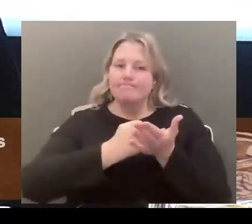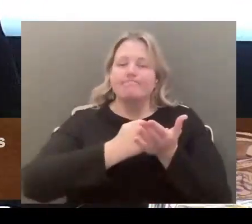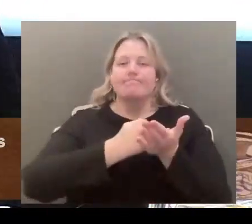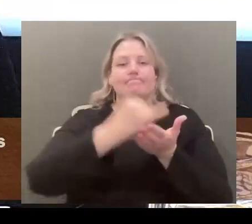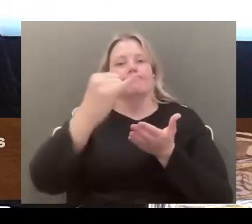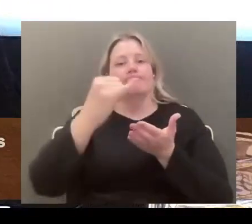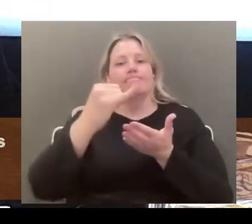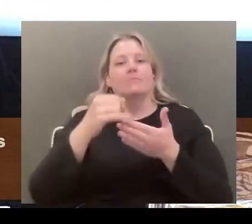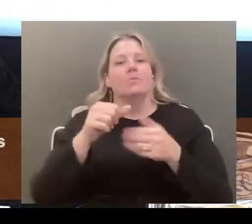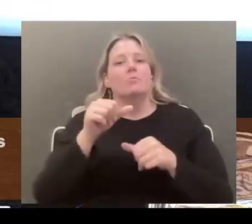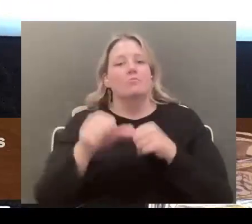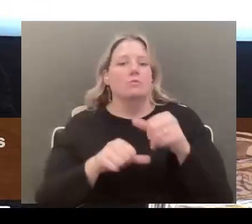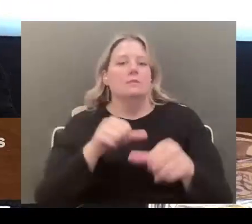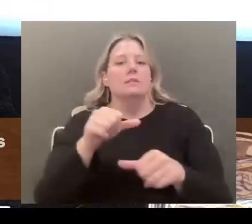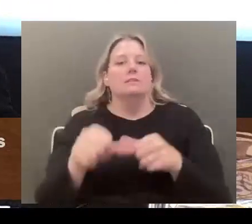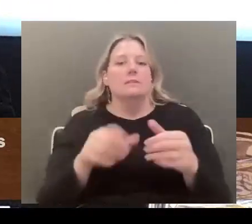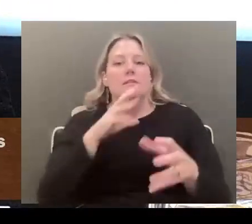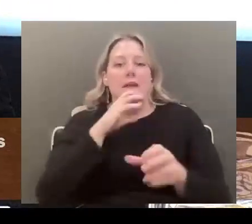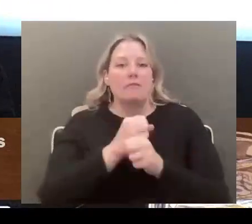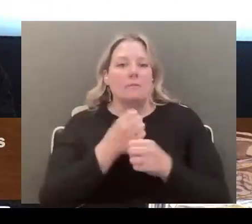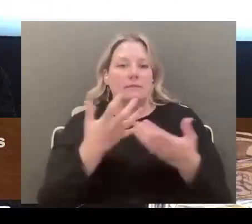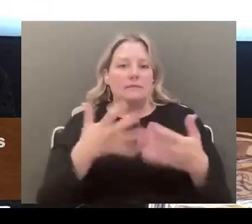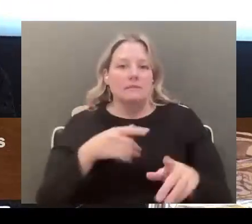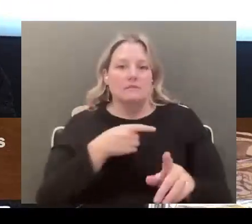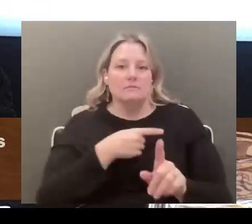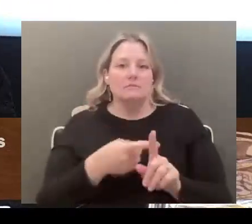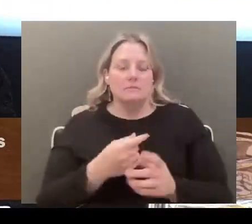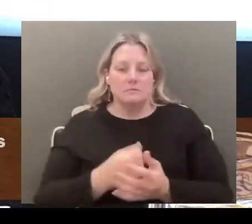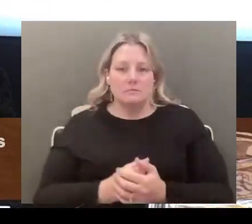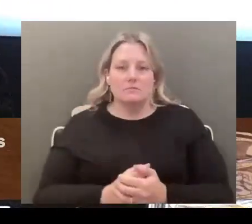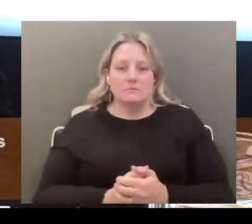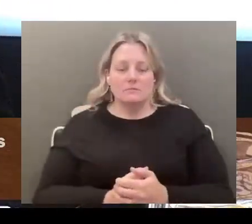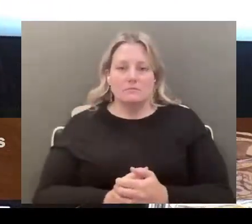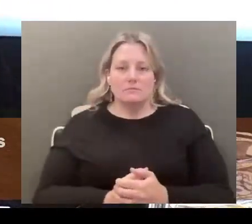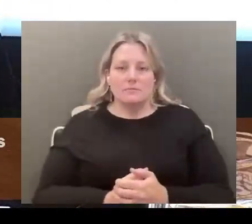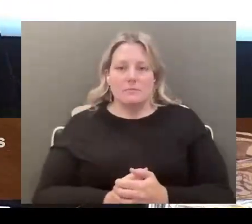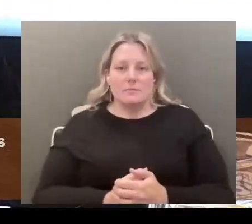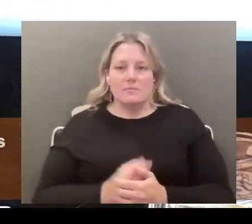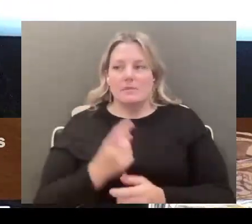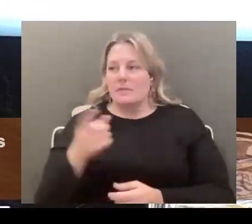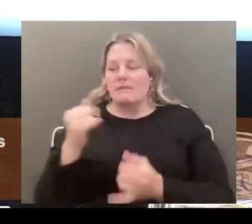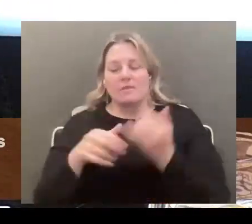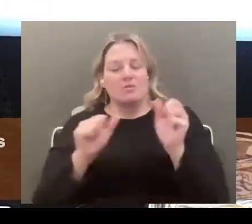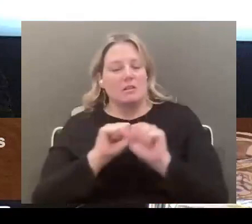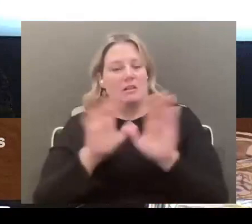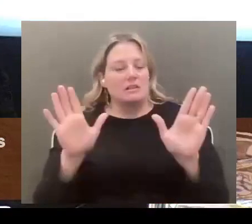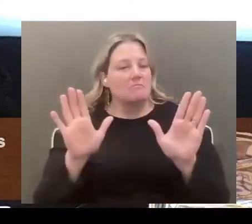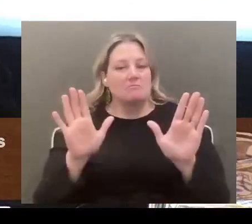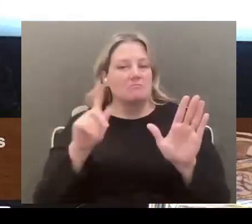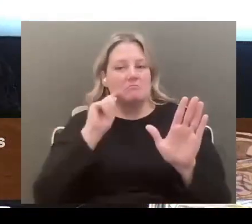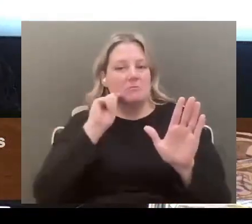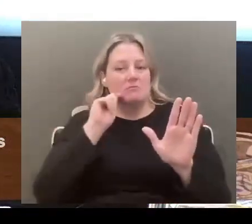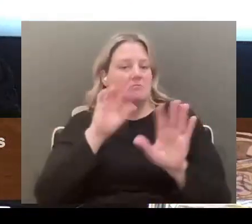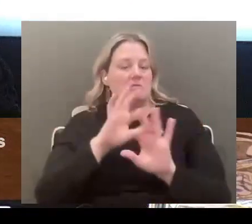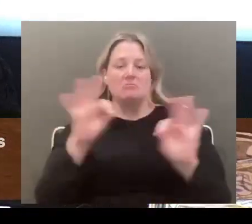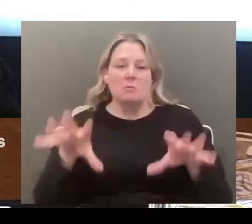process undertaken, and have been very clear about the fact they do not accept the outcome.